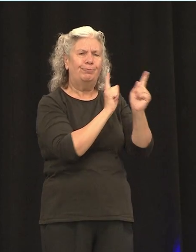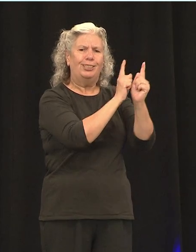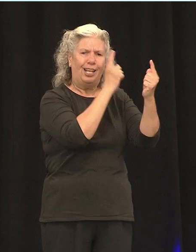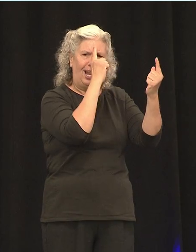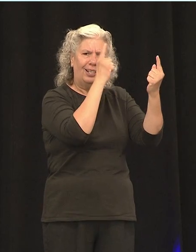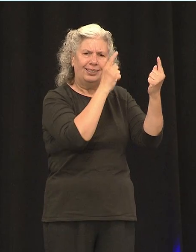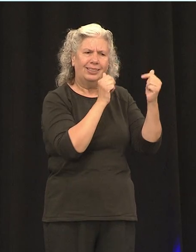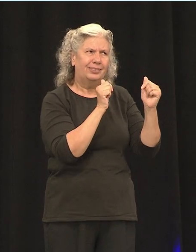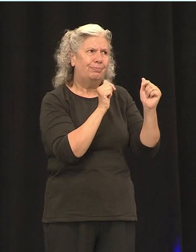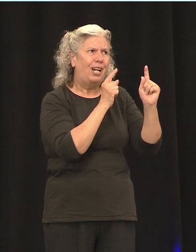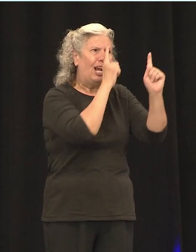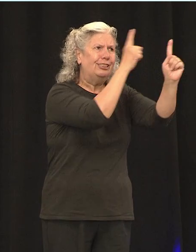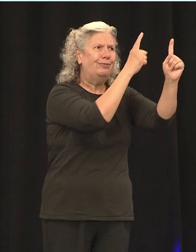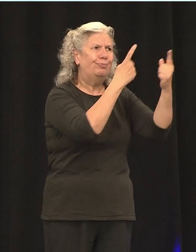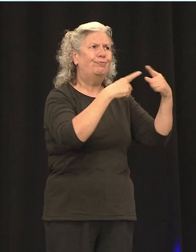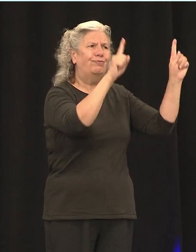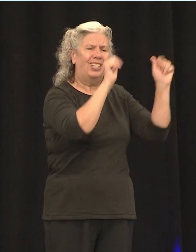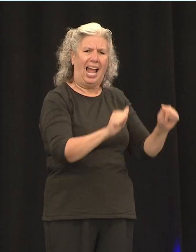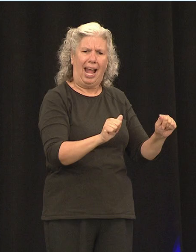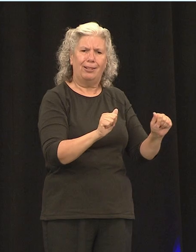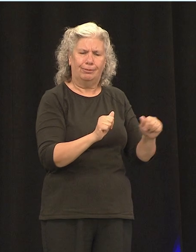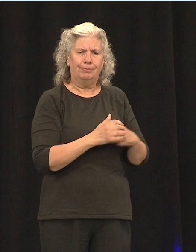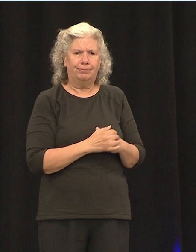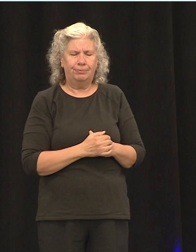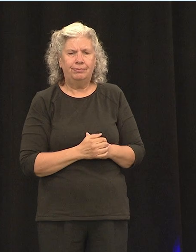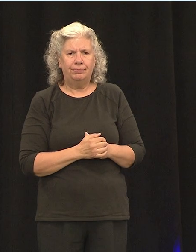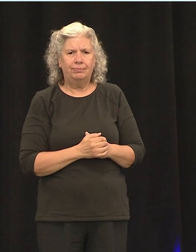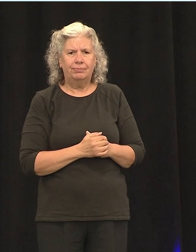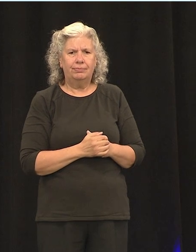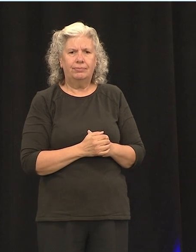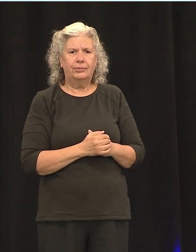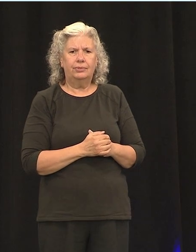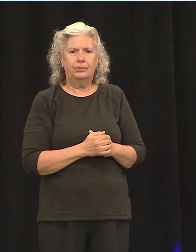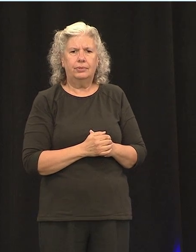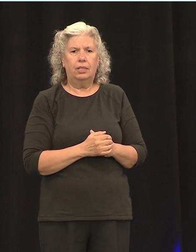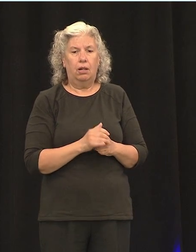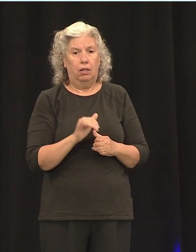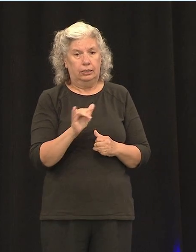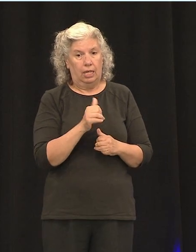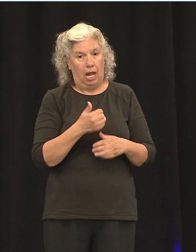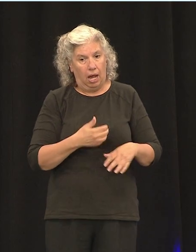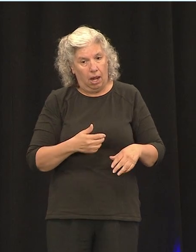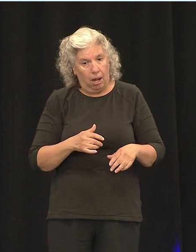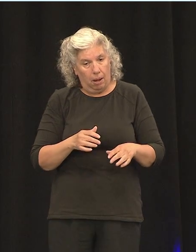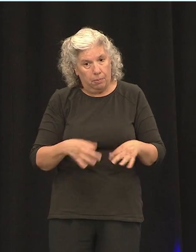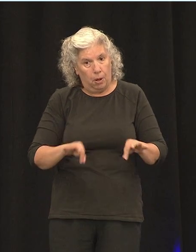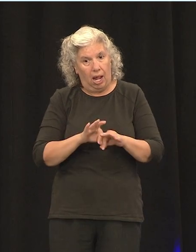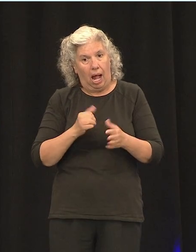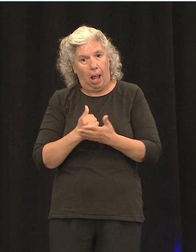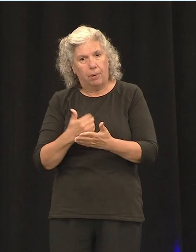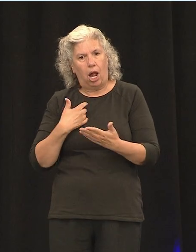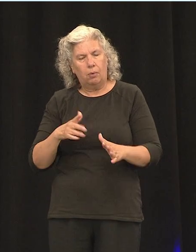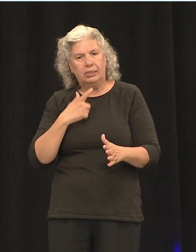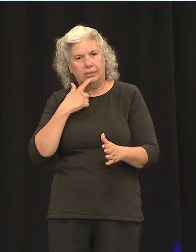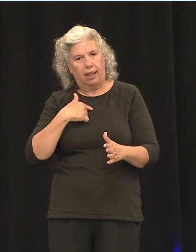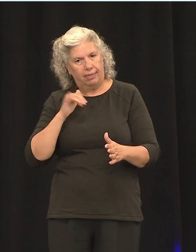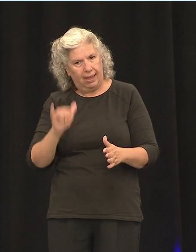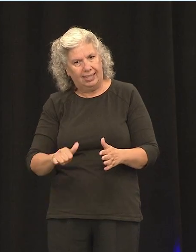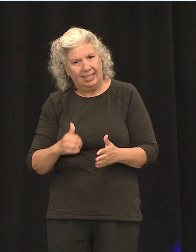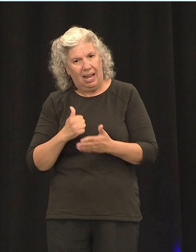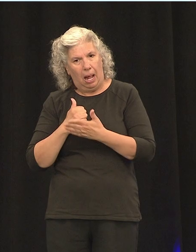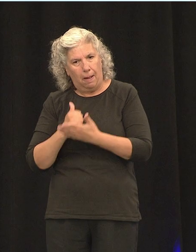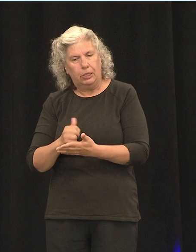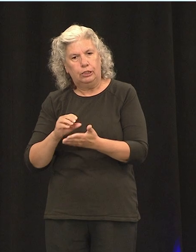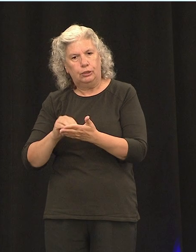It's also important to help students, like I mentioned, be strong self-advocates. So I know that there have been several instances